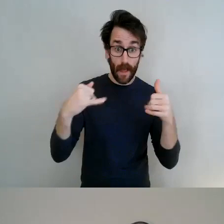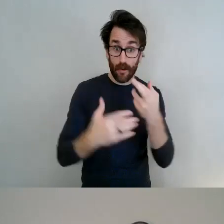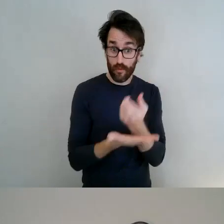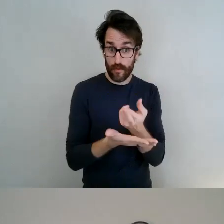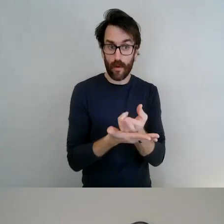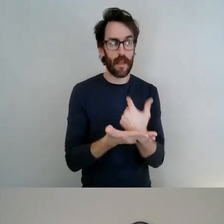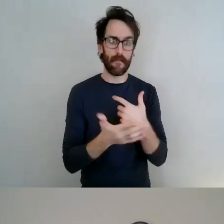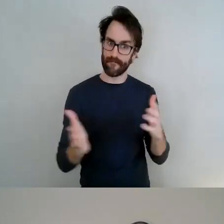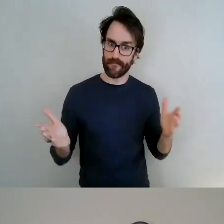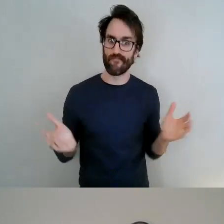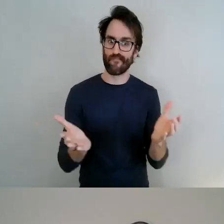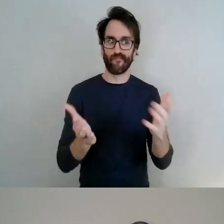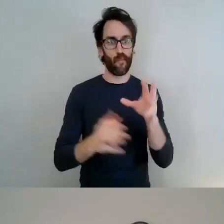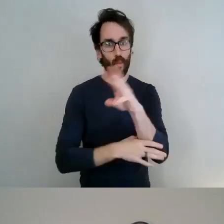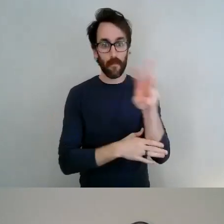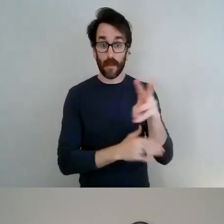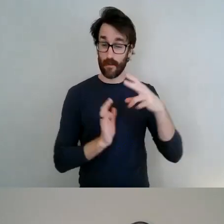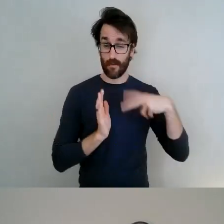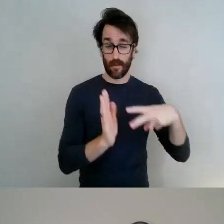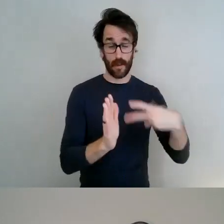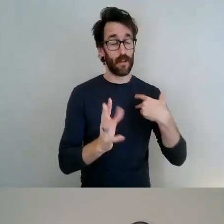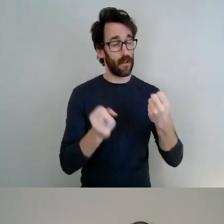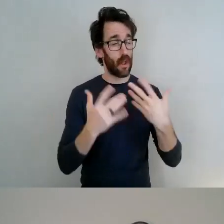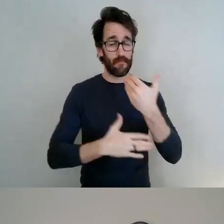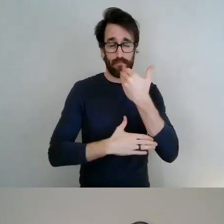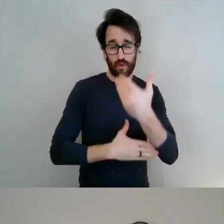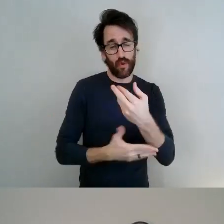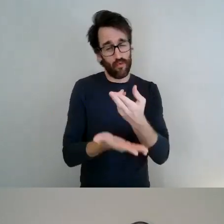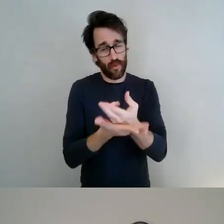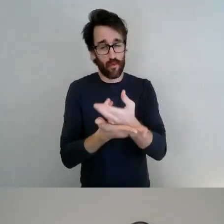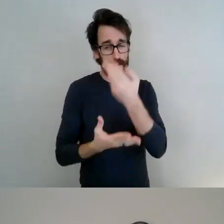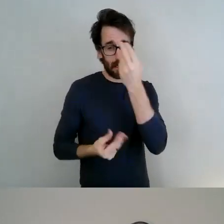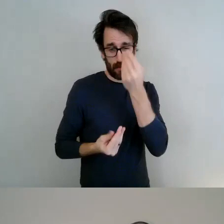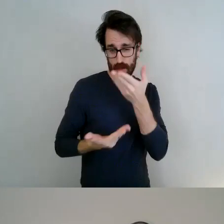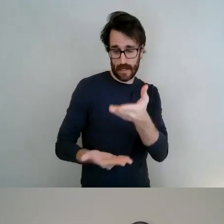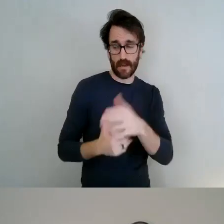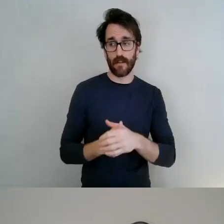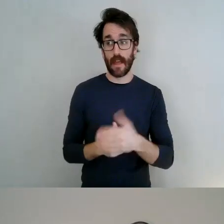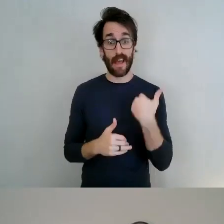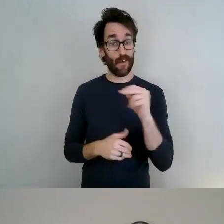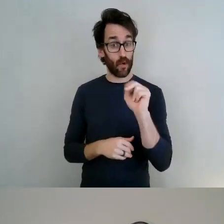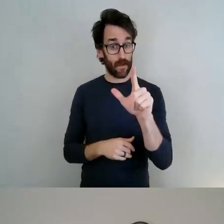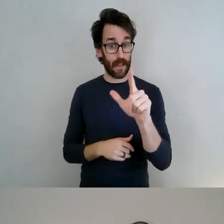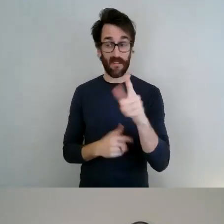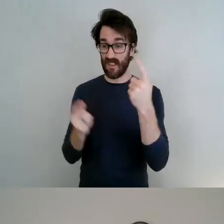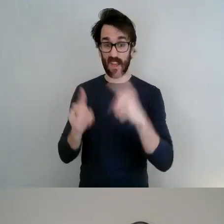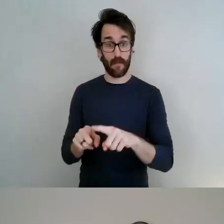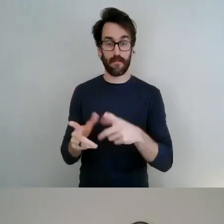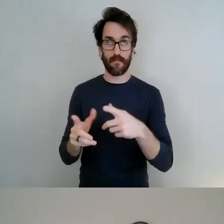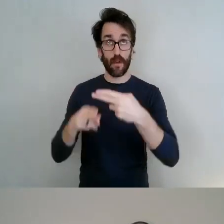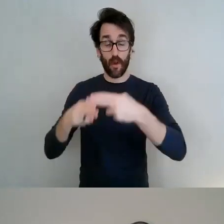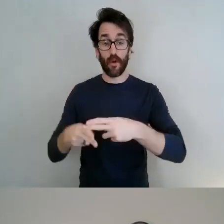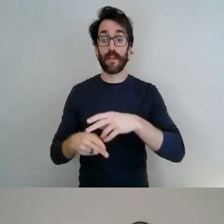encourage you to go to the website. It does have a number of resources. They have a newsletter also called Investor